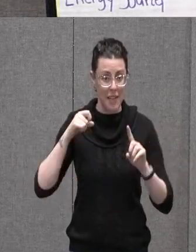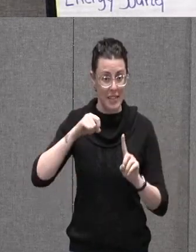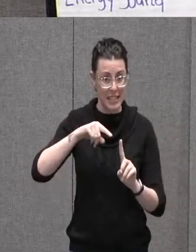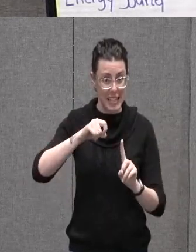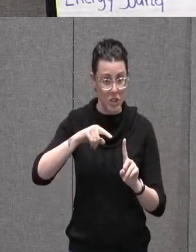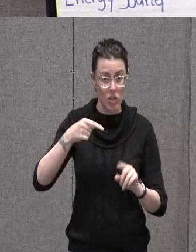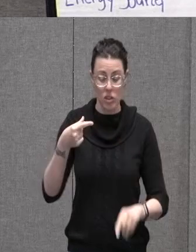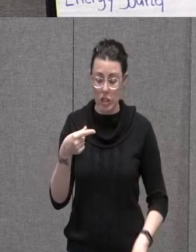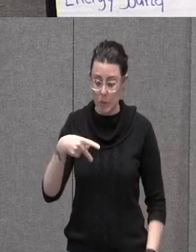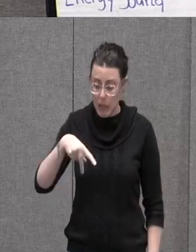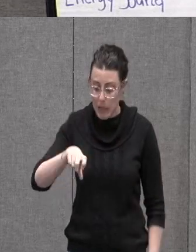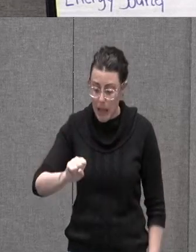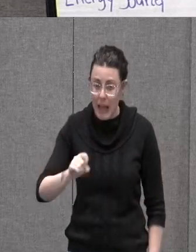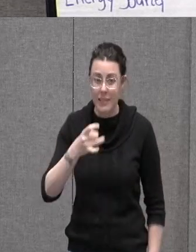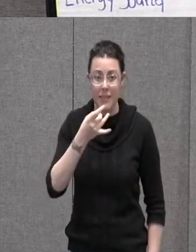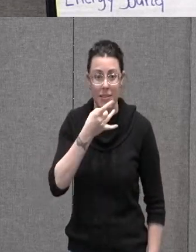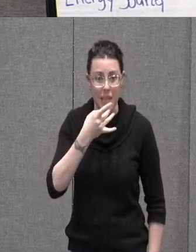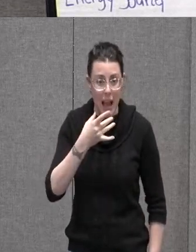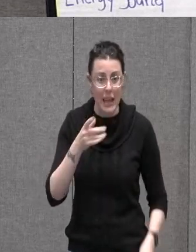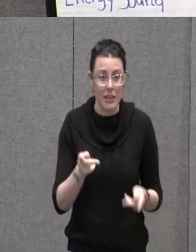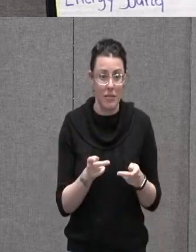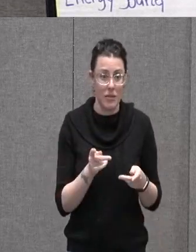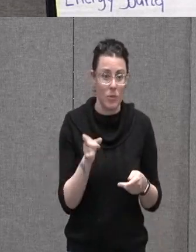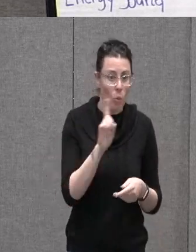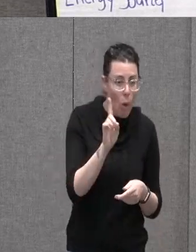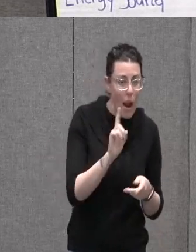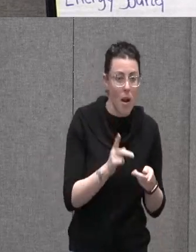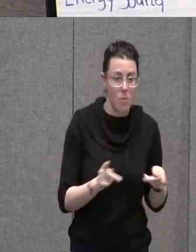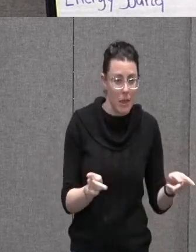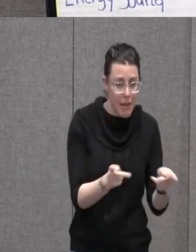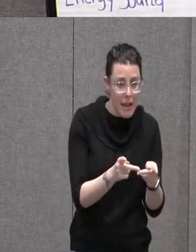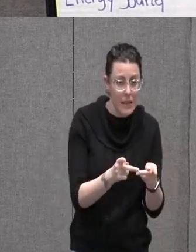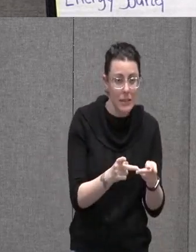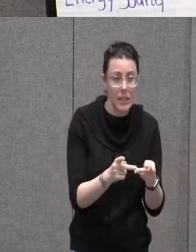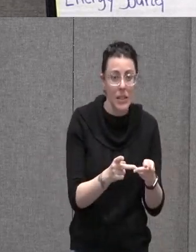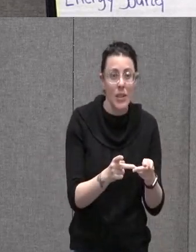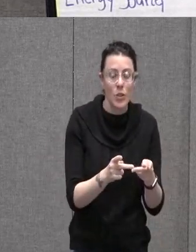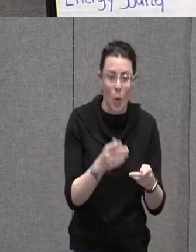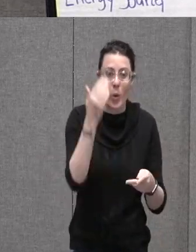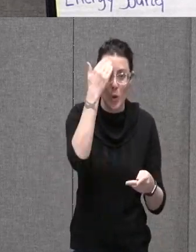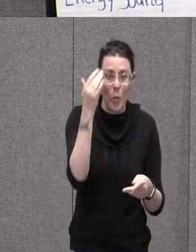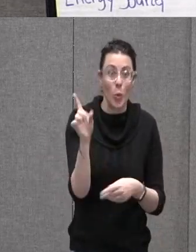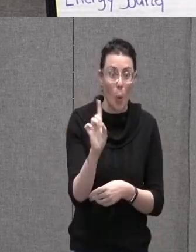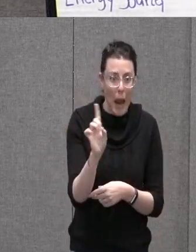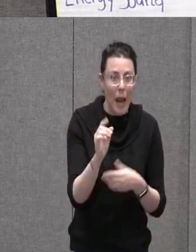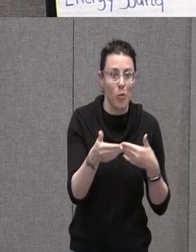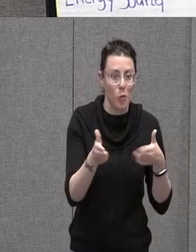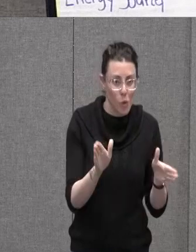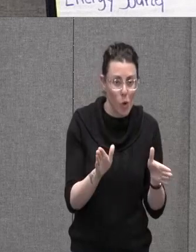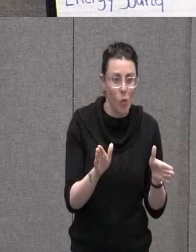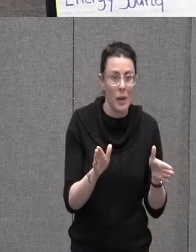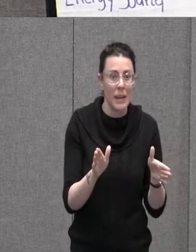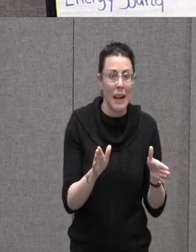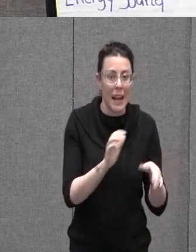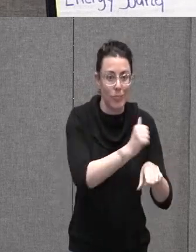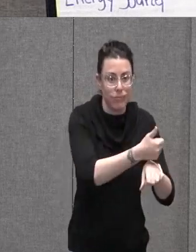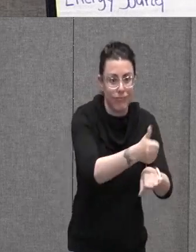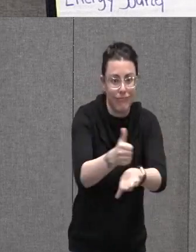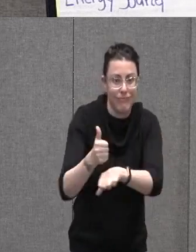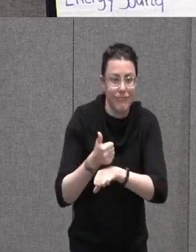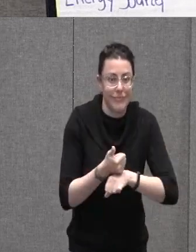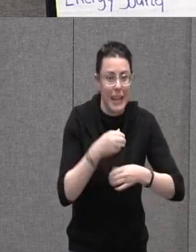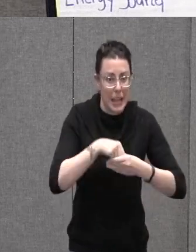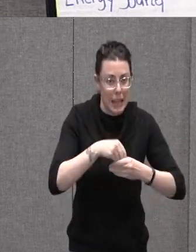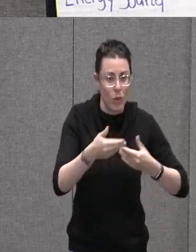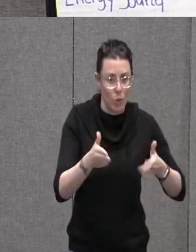and location sensors so that it knows how to go into the room and it's not bumping into things. And then it has its tool,